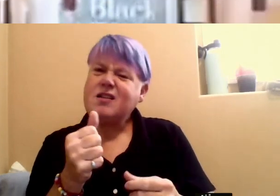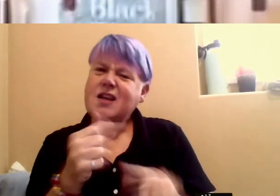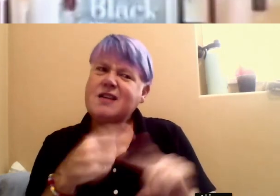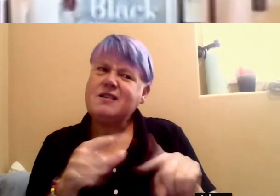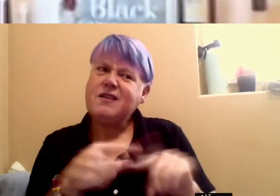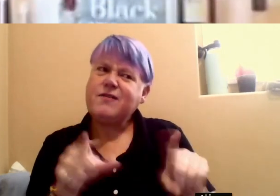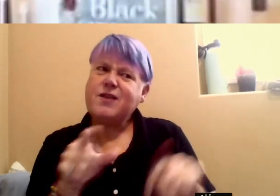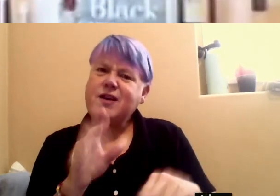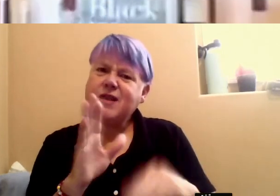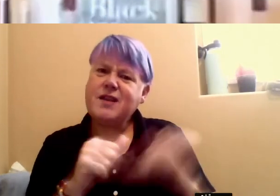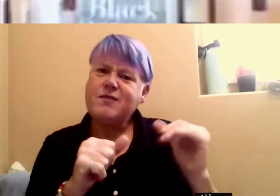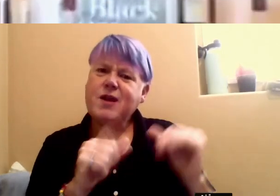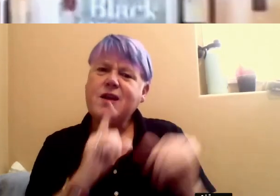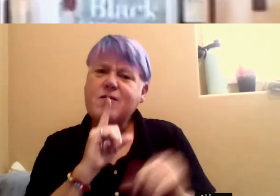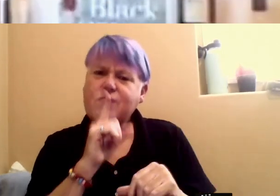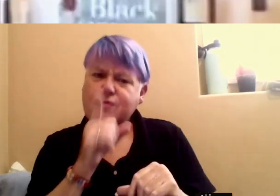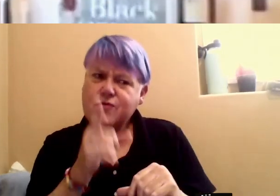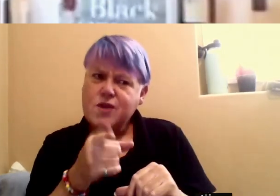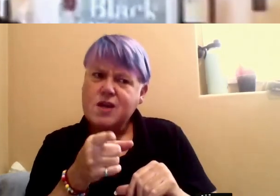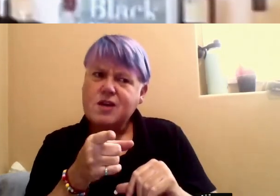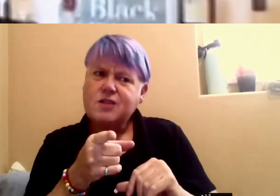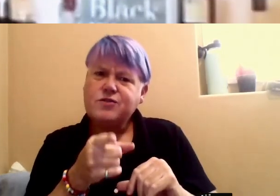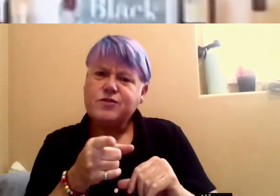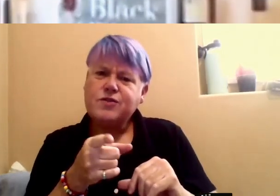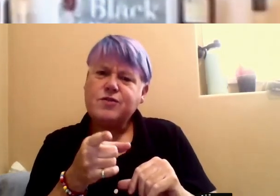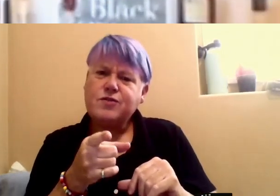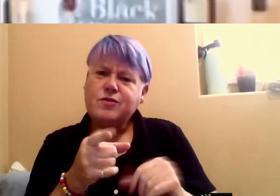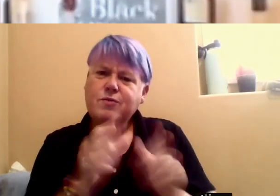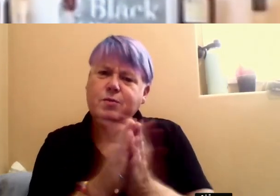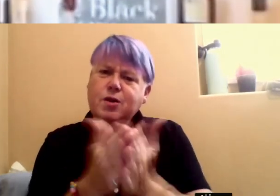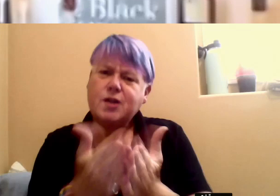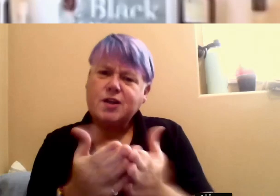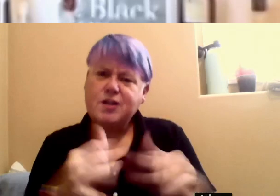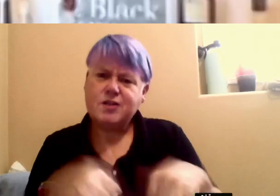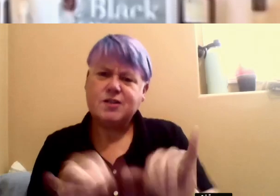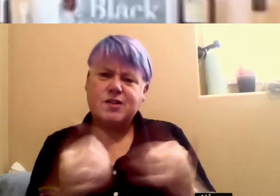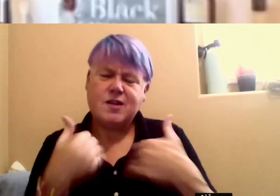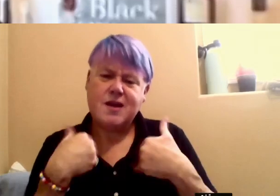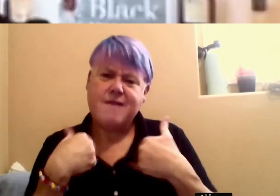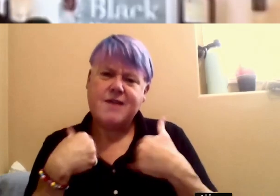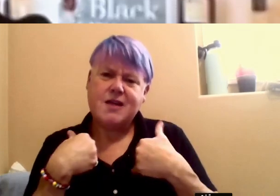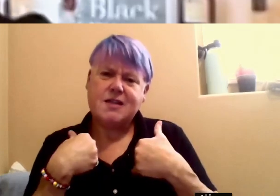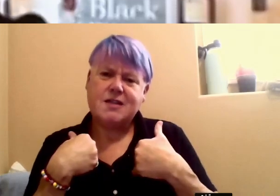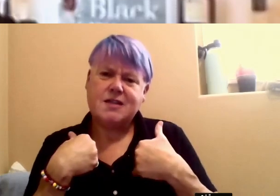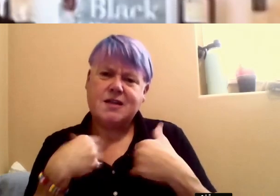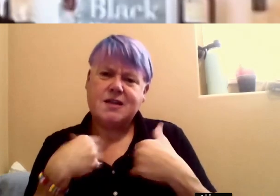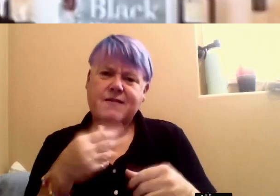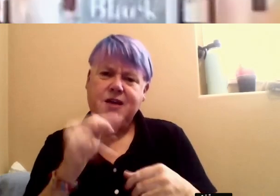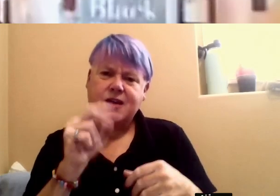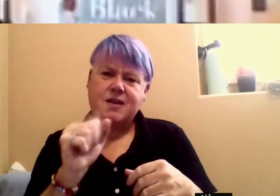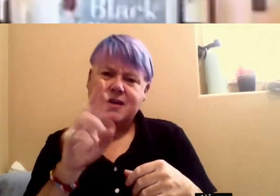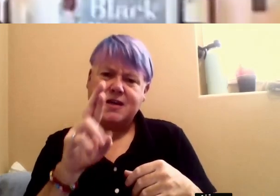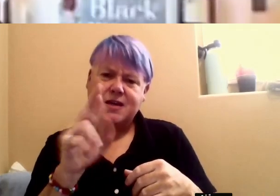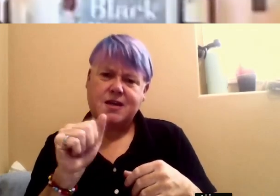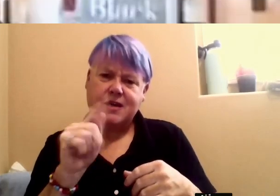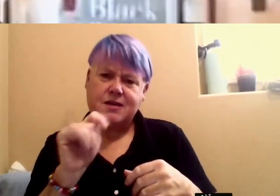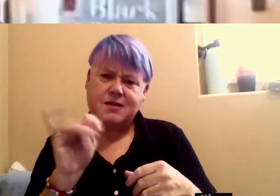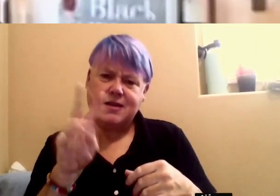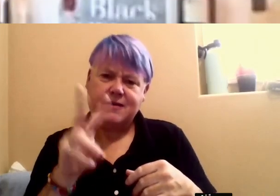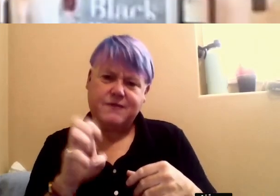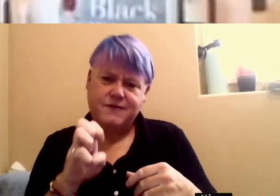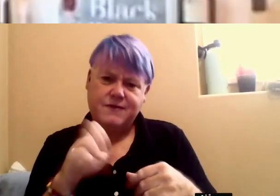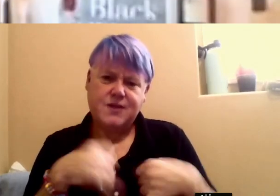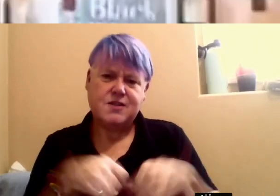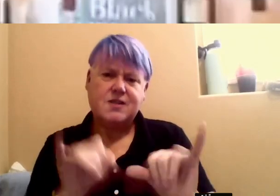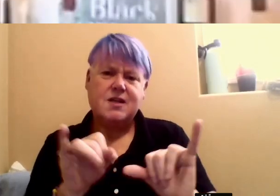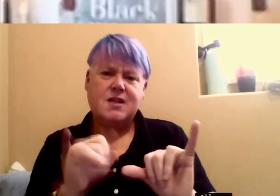fiction novel, because you're still having to craft like a narrative. You still have to tell, like you